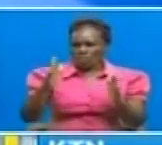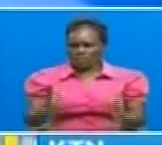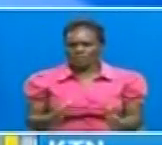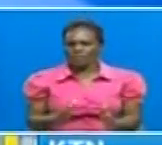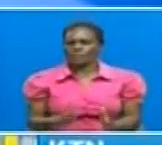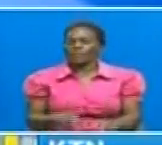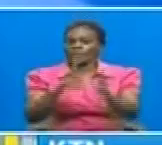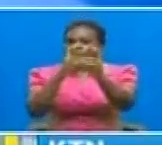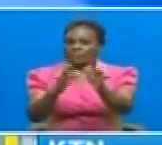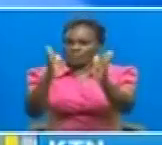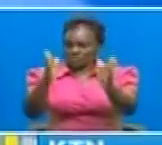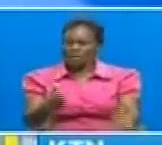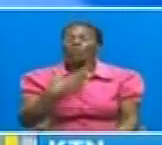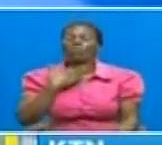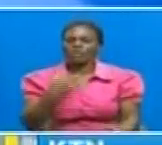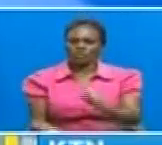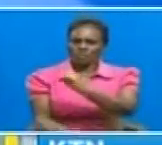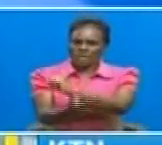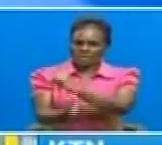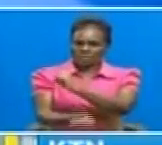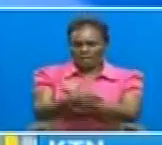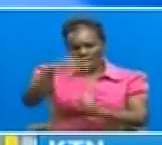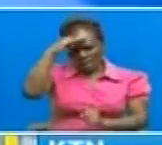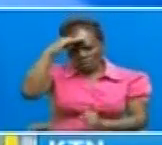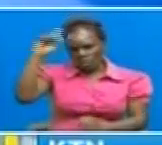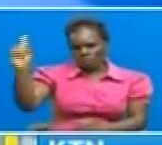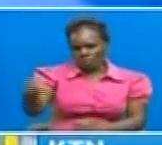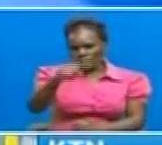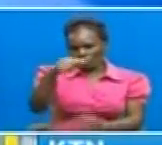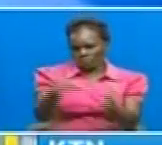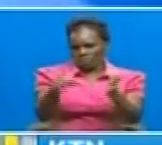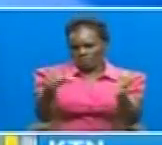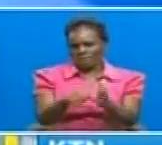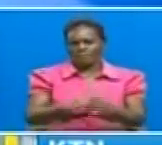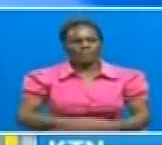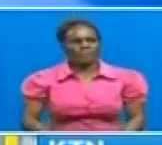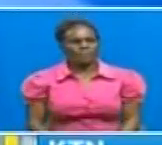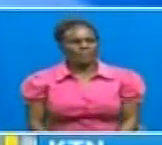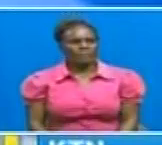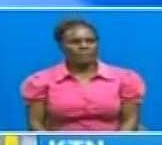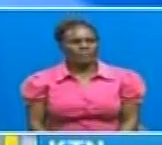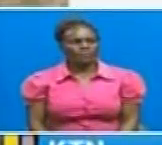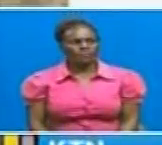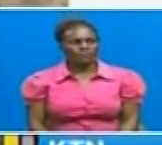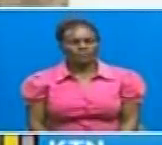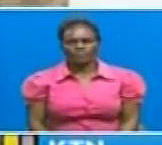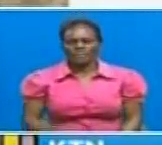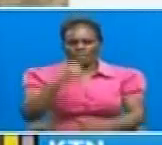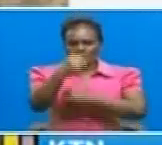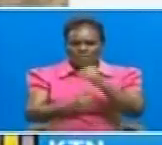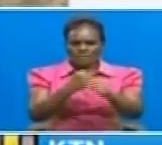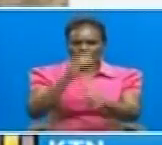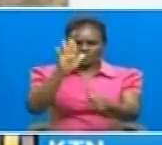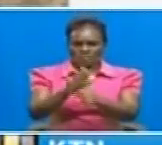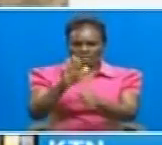KTN's Dorcas Wangira sought to demystify the alcohol menace and the war it's triggered. For years,